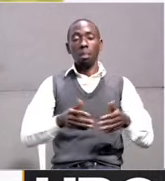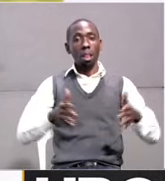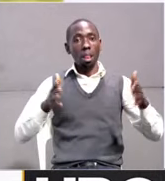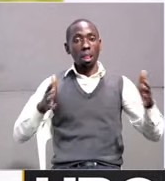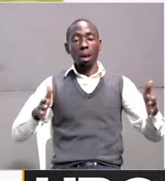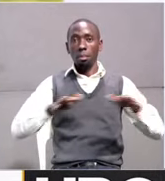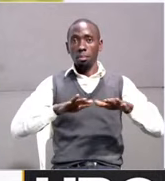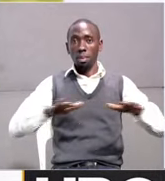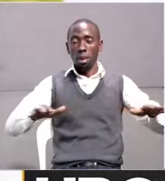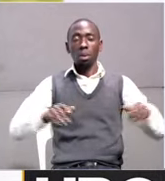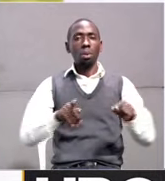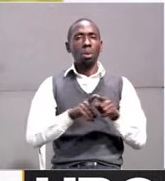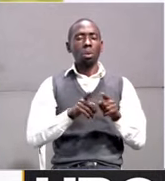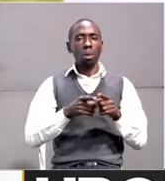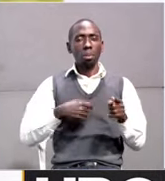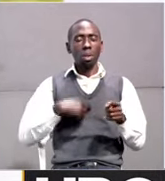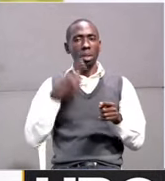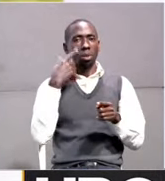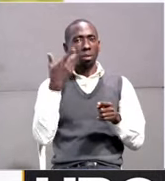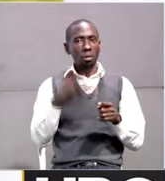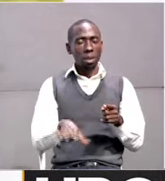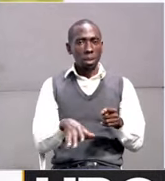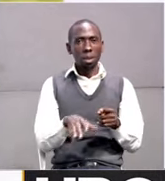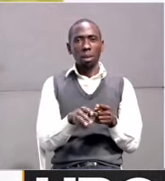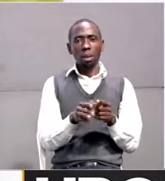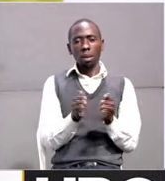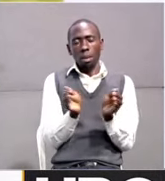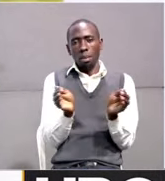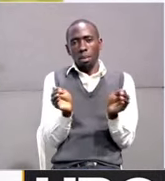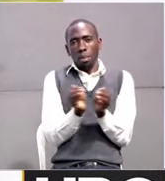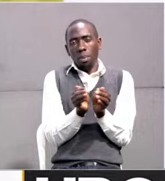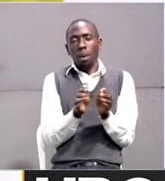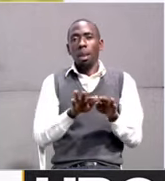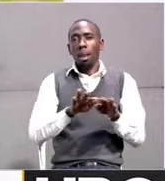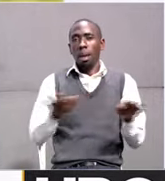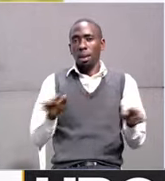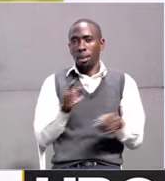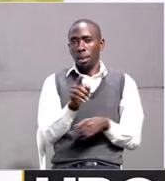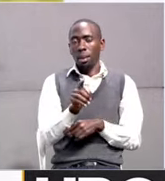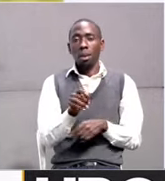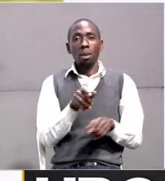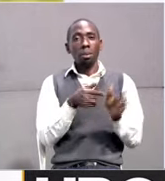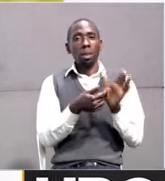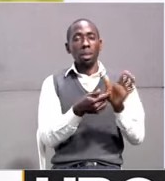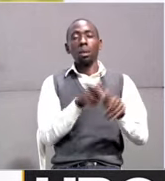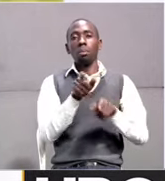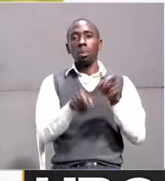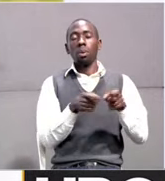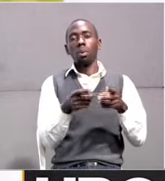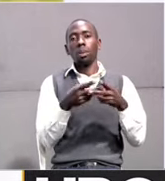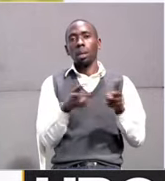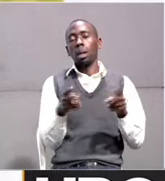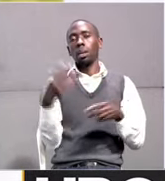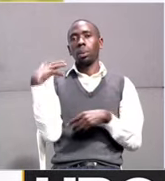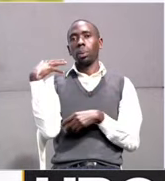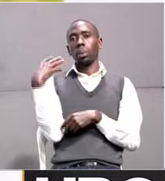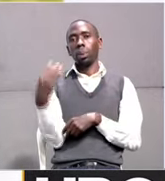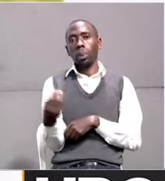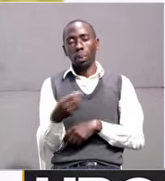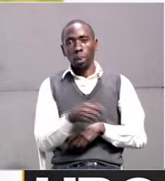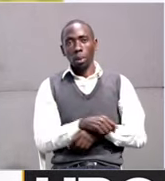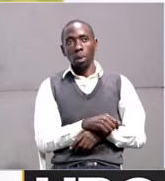the medium scale, but for these, our people who are beginners.